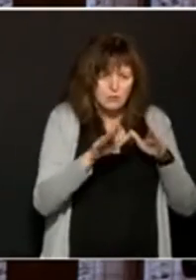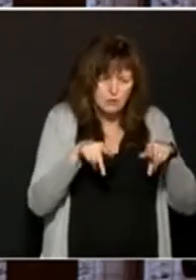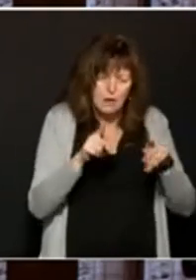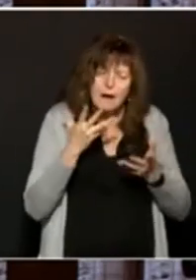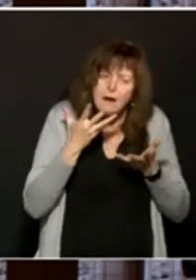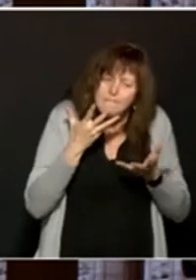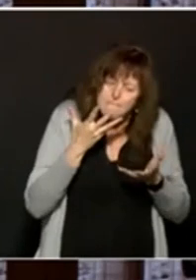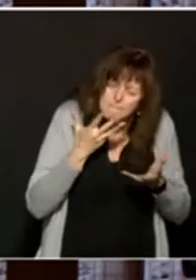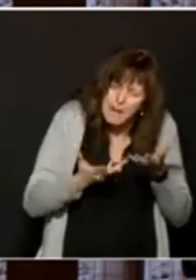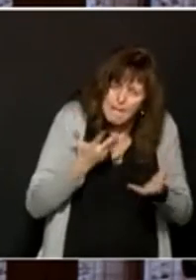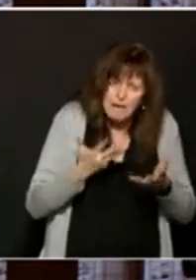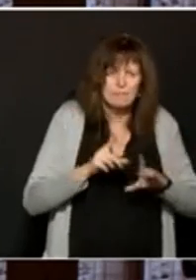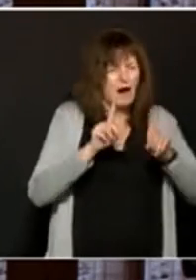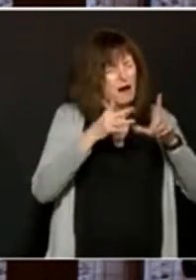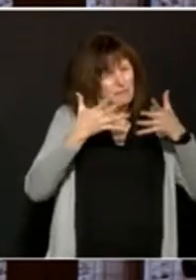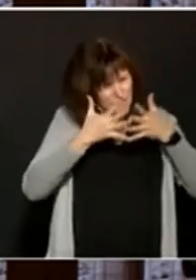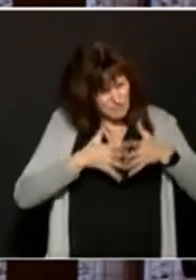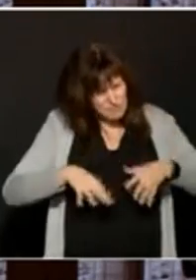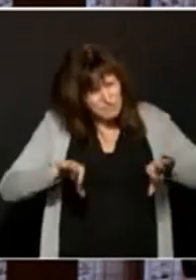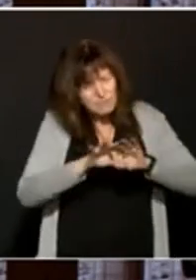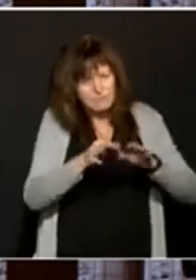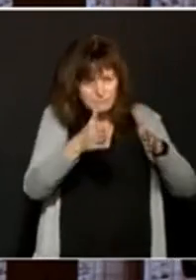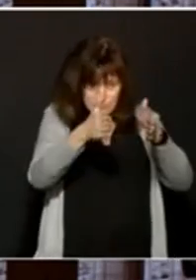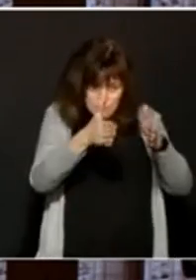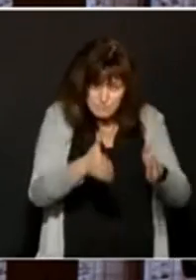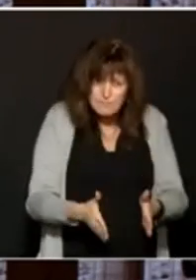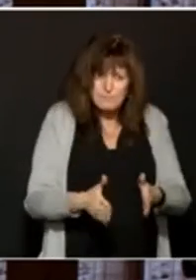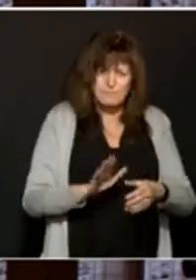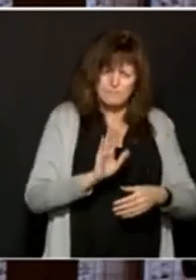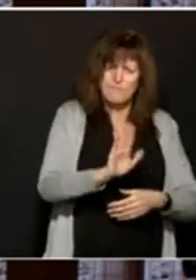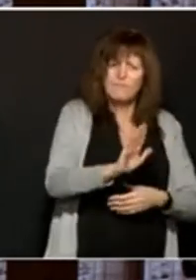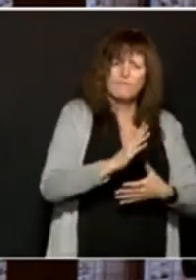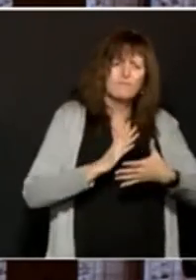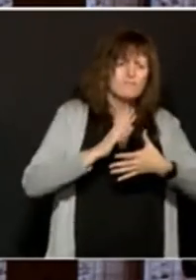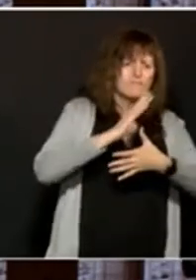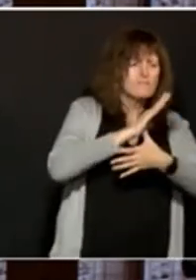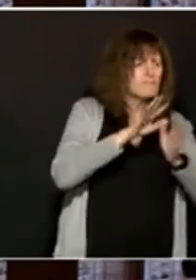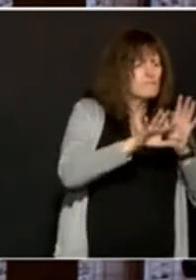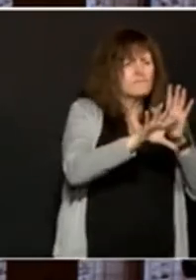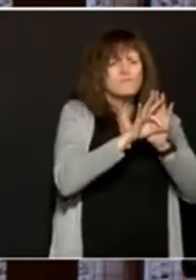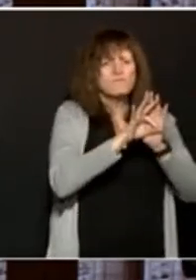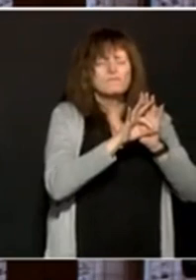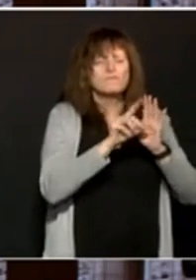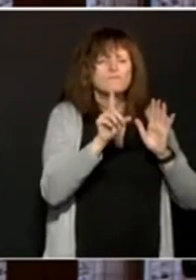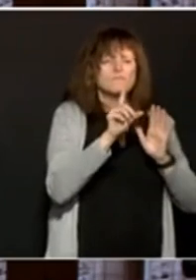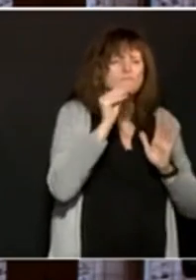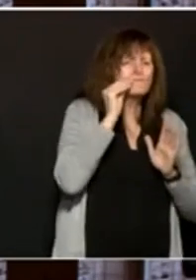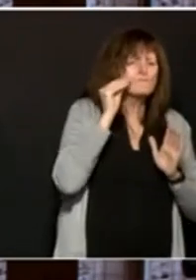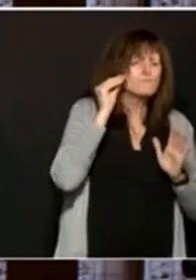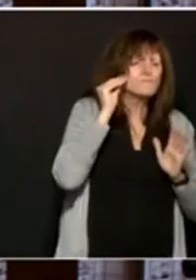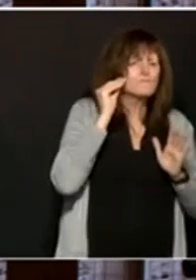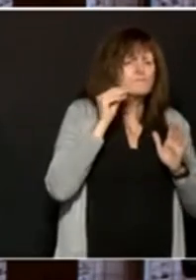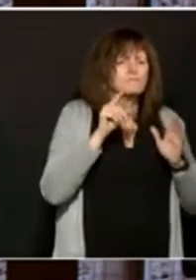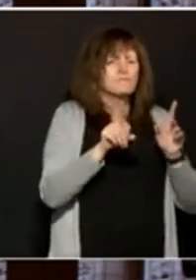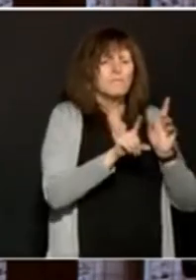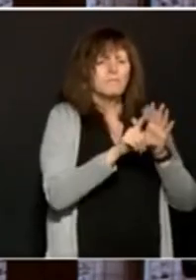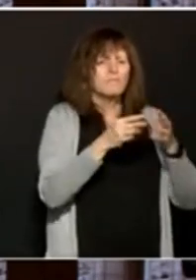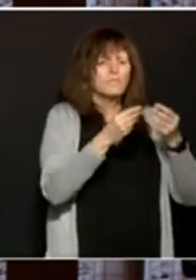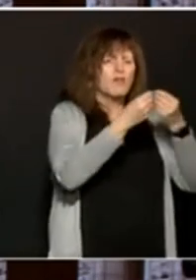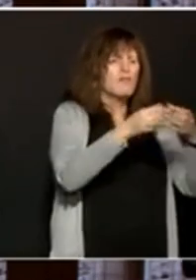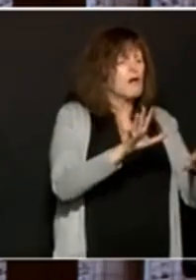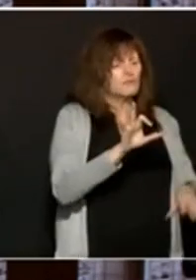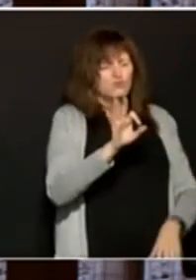person would not lose their first place in line for their first choice. They wouldn't be required to make the copayment, and it